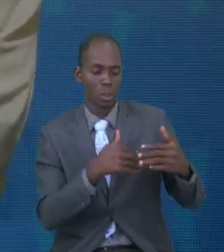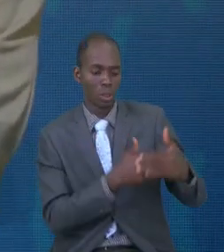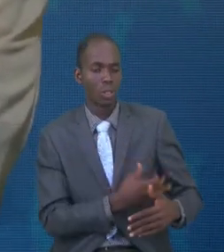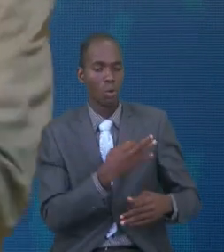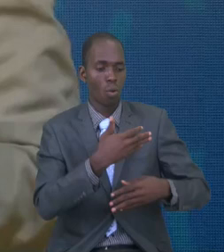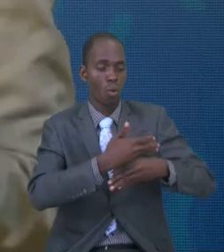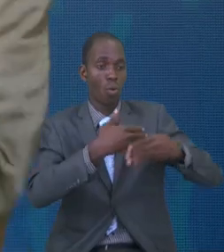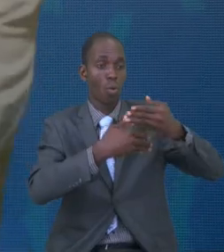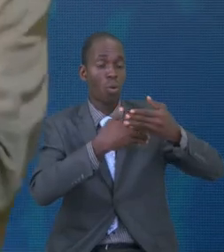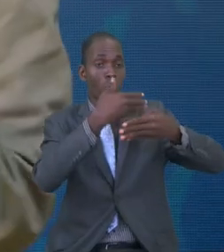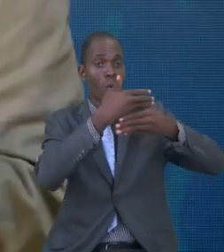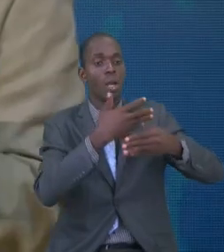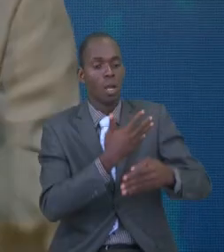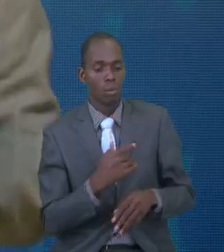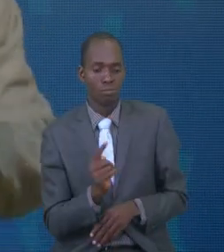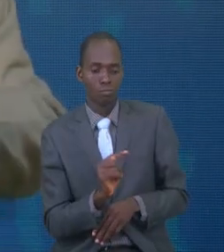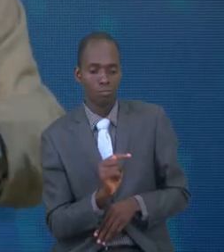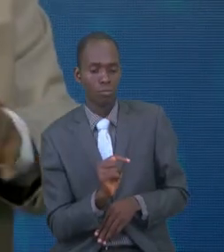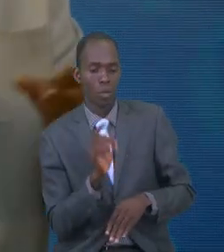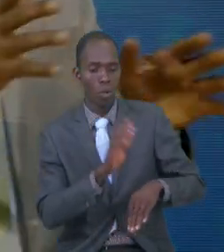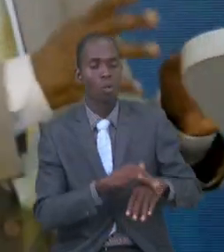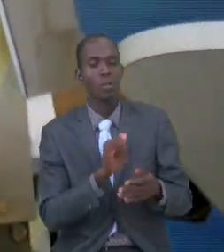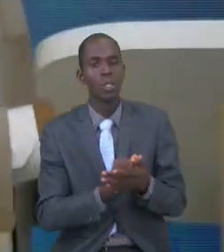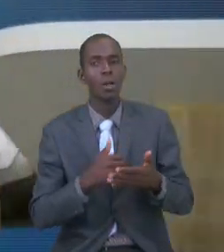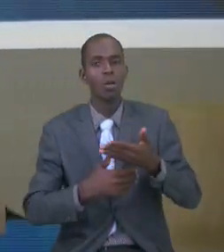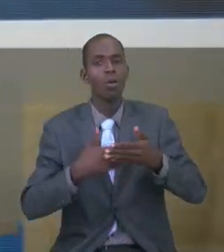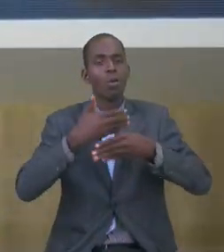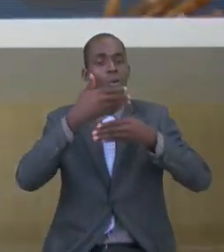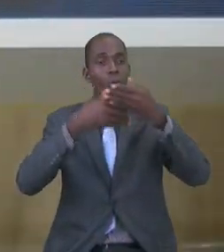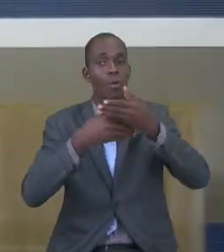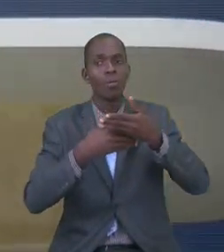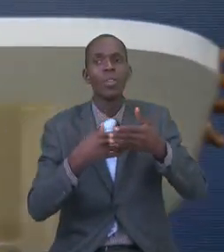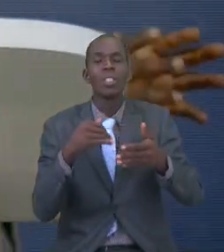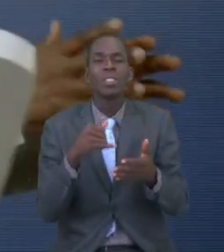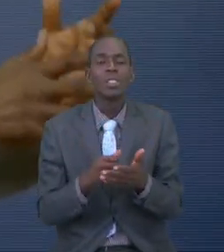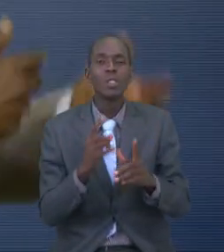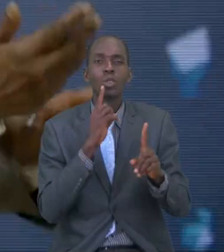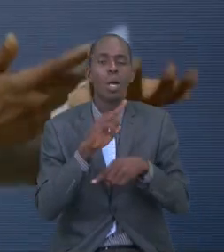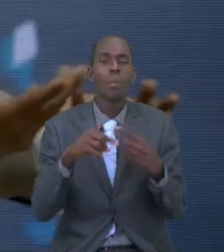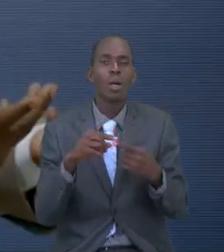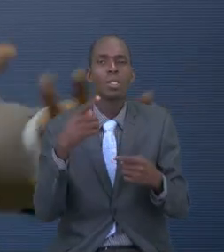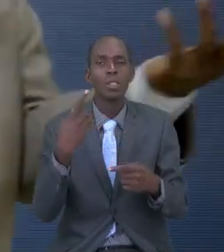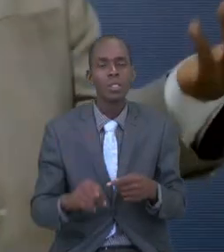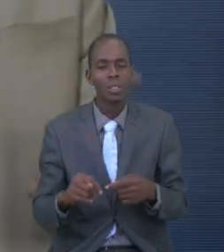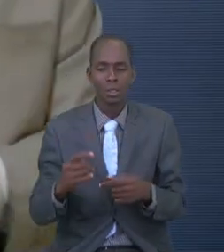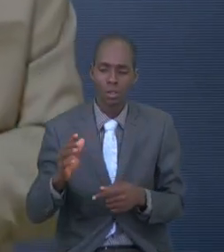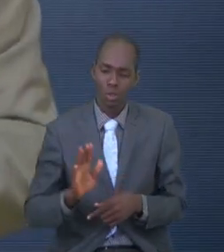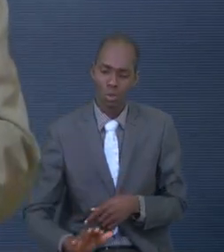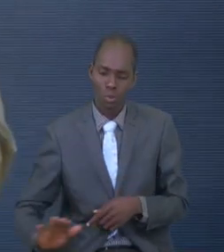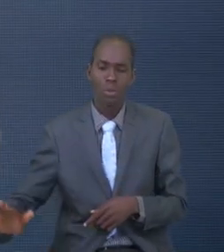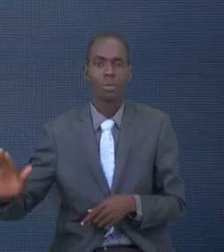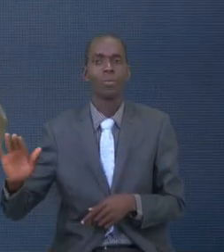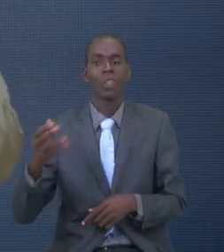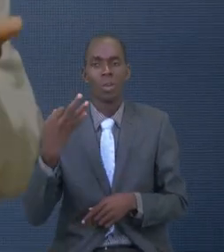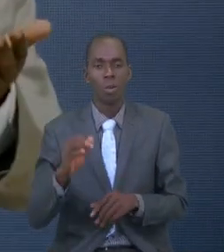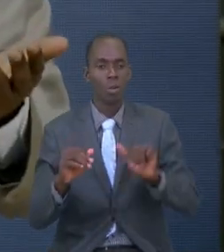they piss against the wall. It's talking about the sons, and it's talking about the posterity of